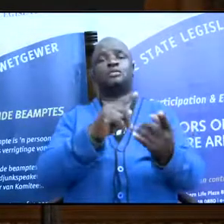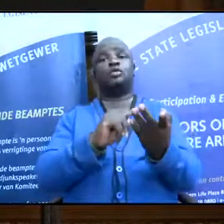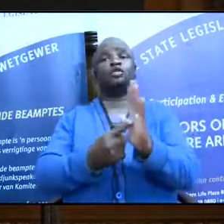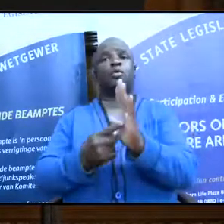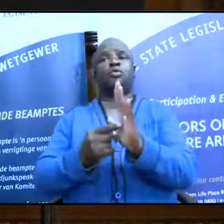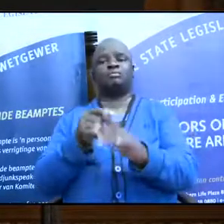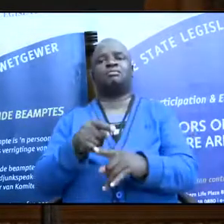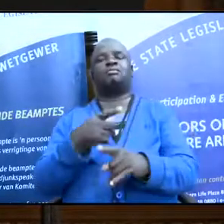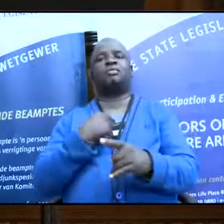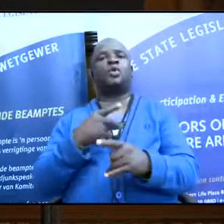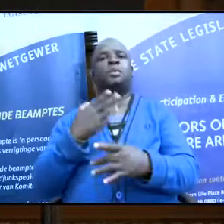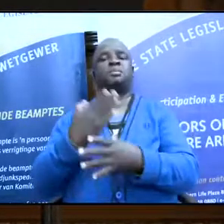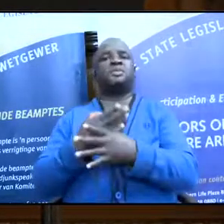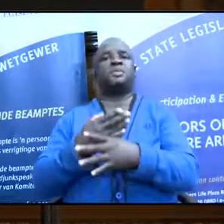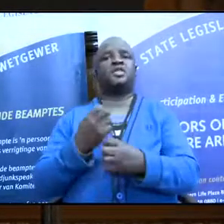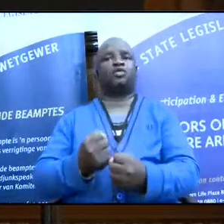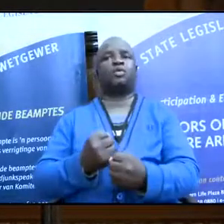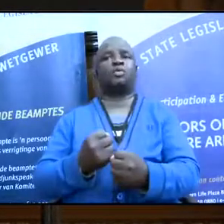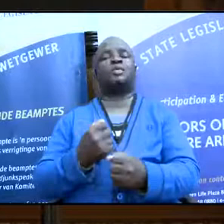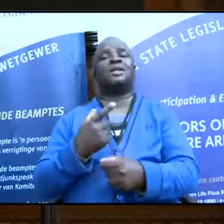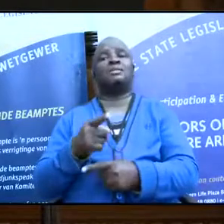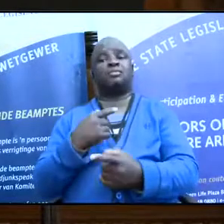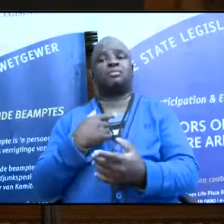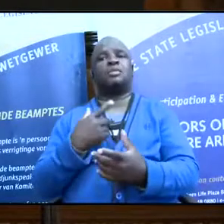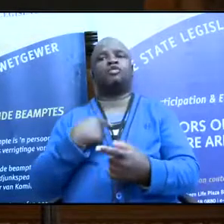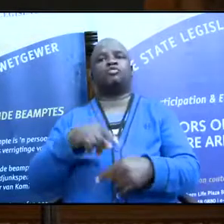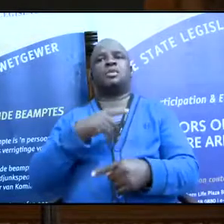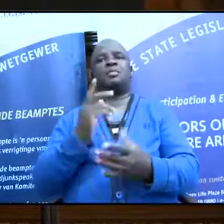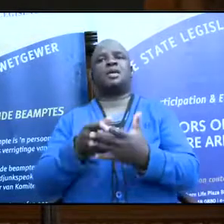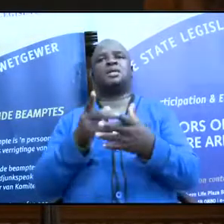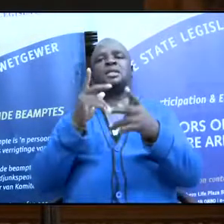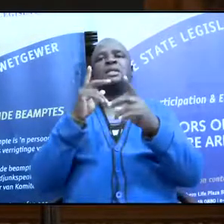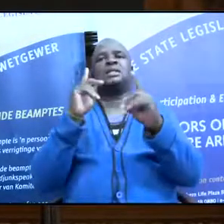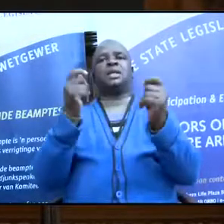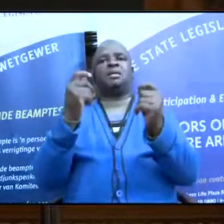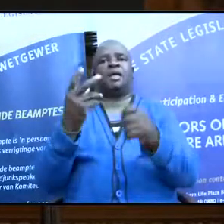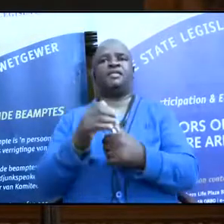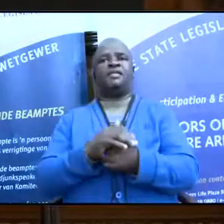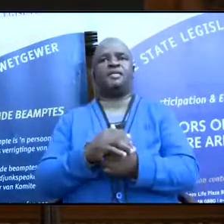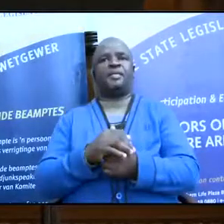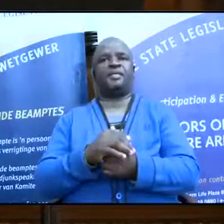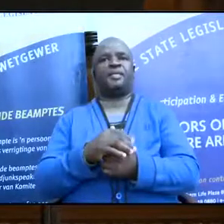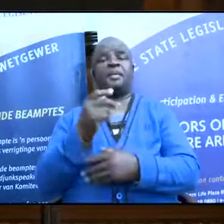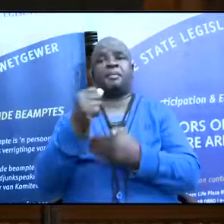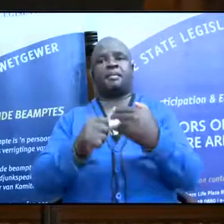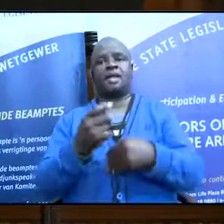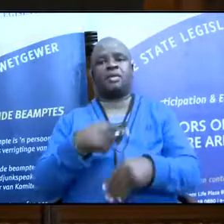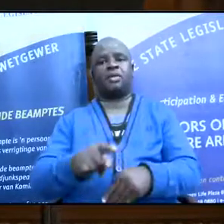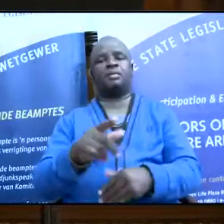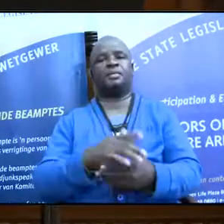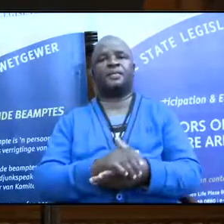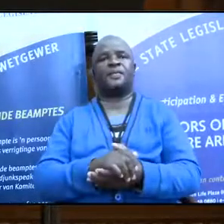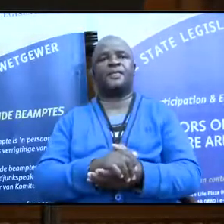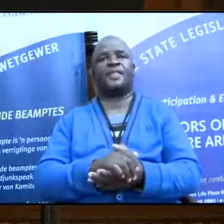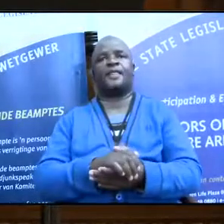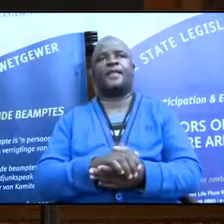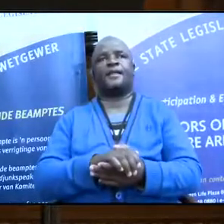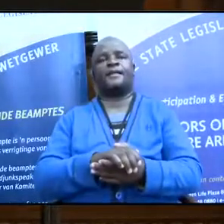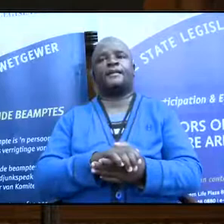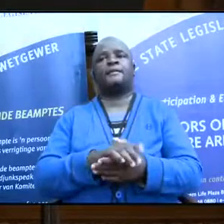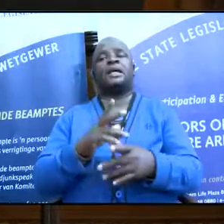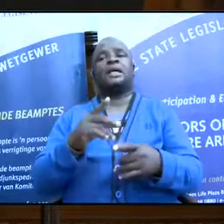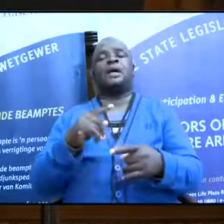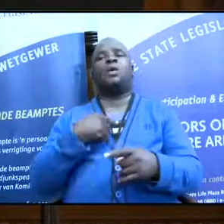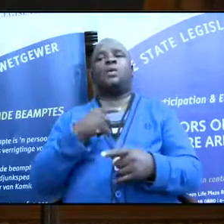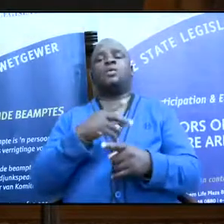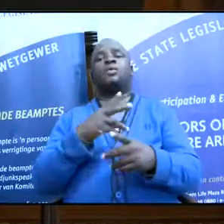the immense work that needs to be celebrated in this month the challenges of the changing world